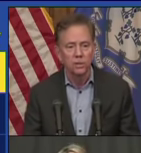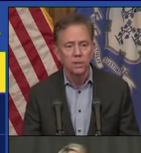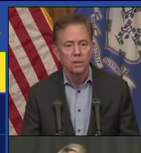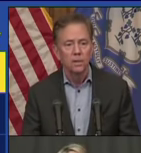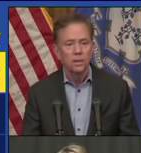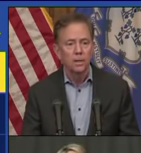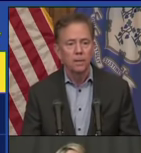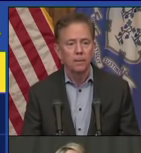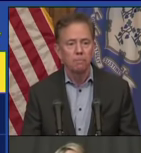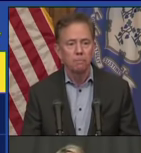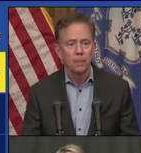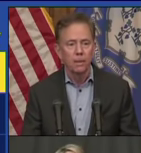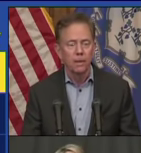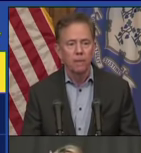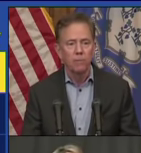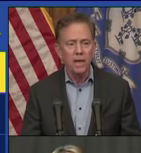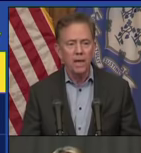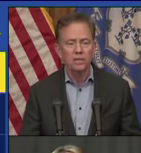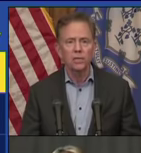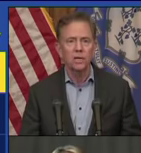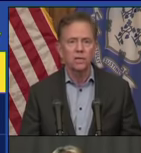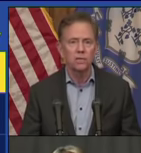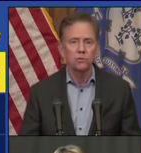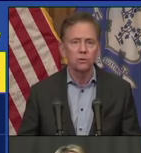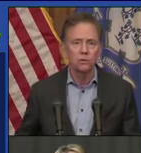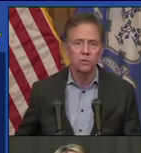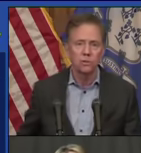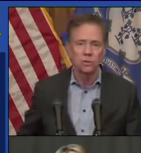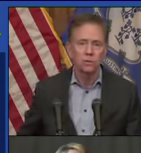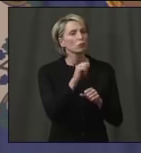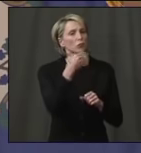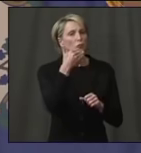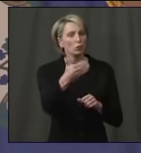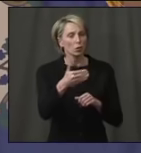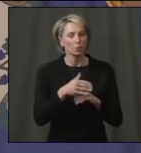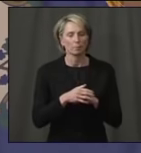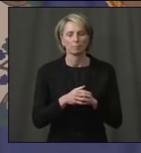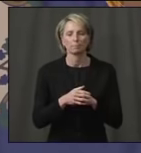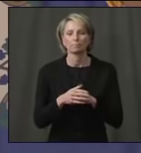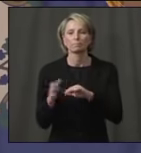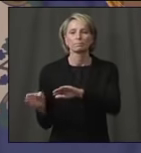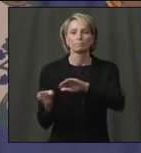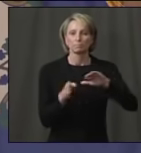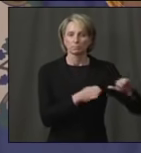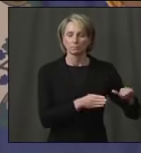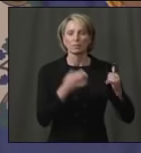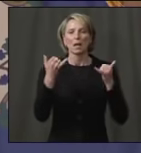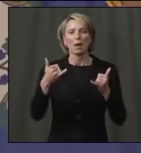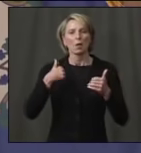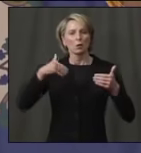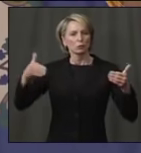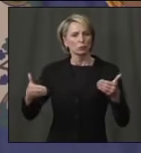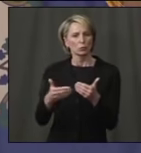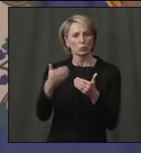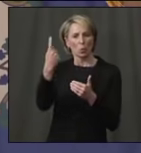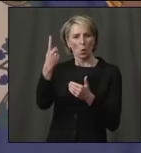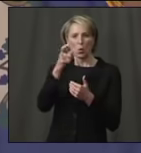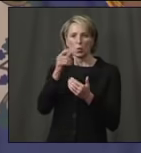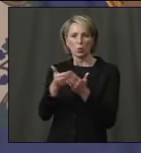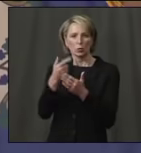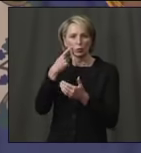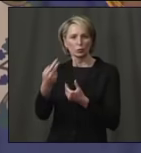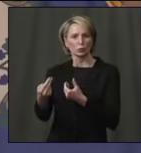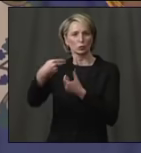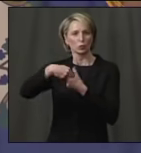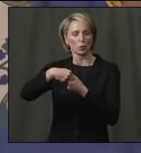accomplish. And with that, I'd just like to introduce to you my great friend, Rudy Marconi. In the meantime,